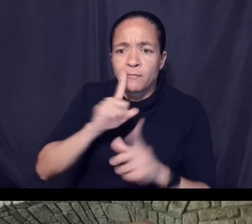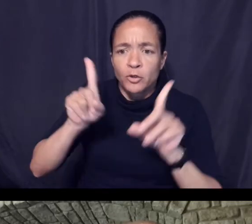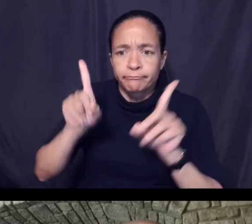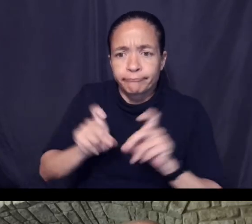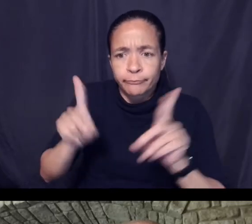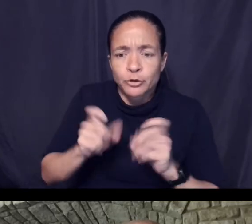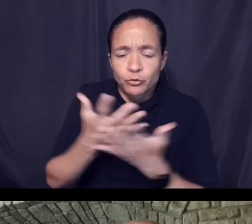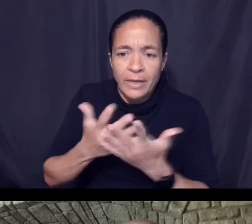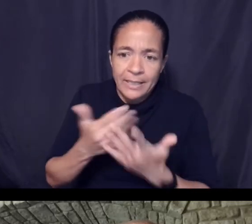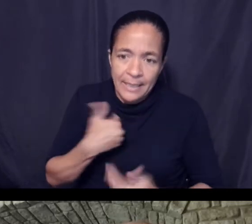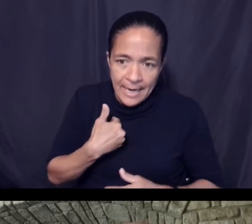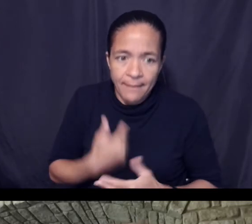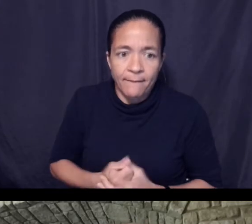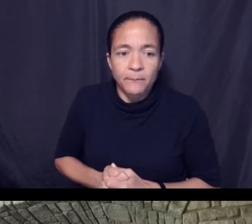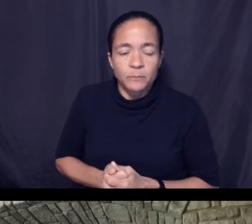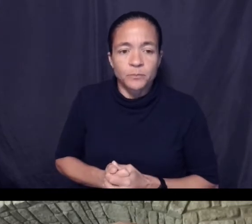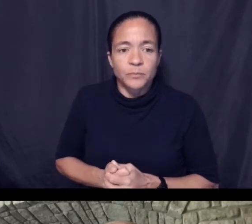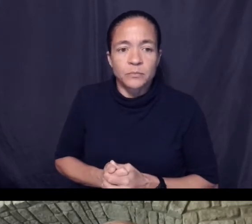for screening.